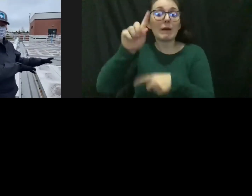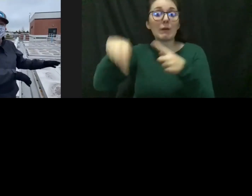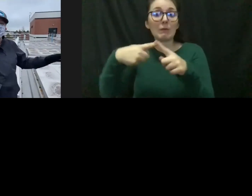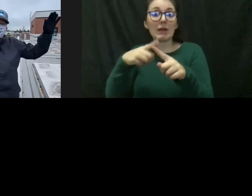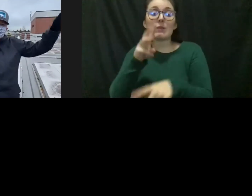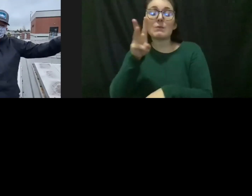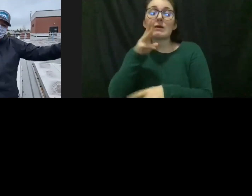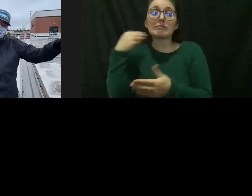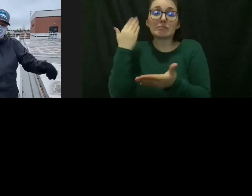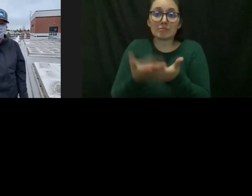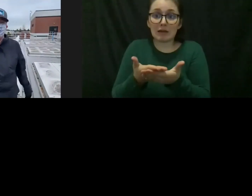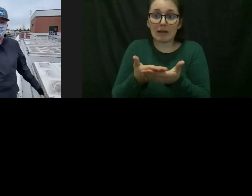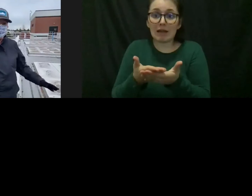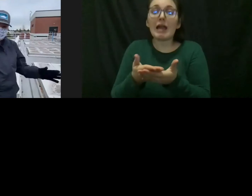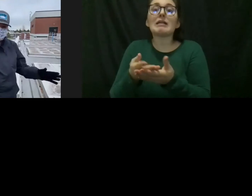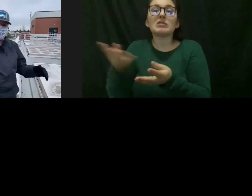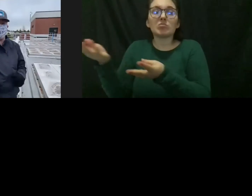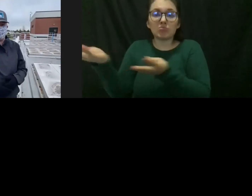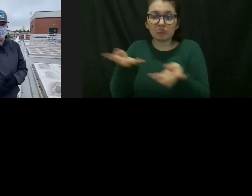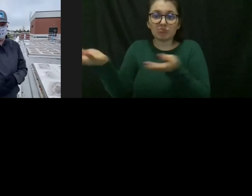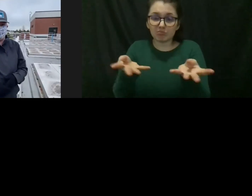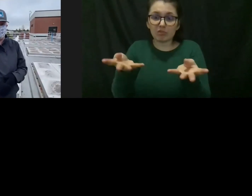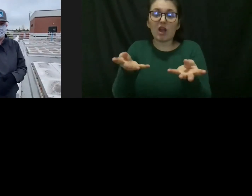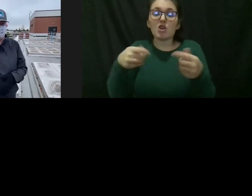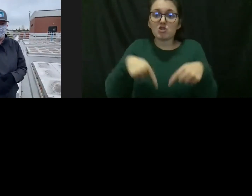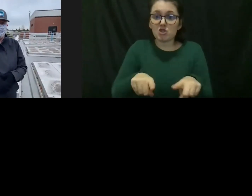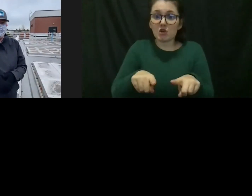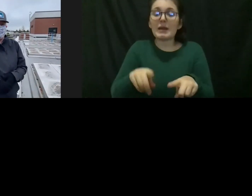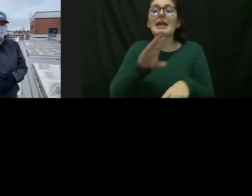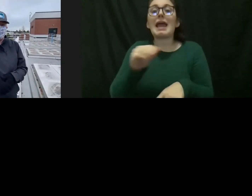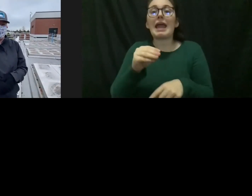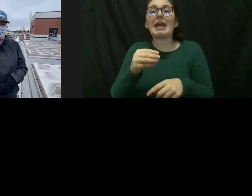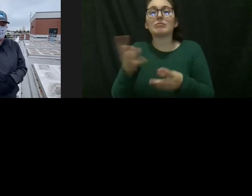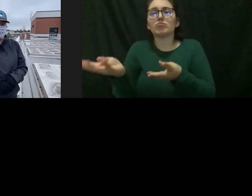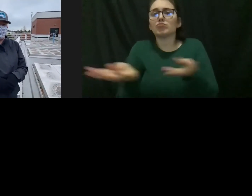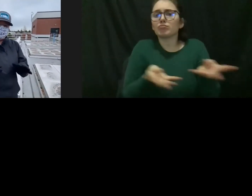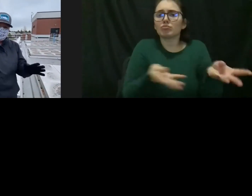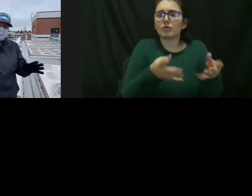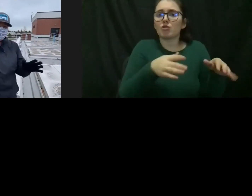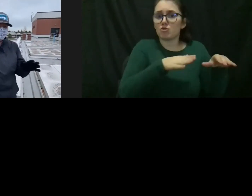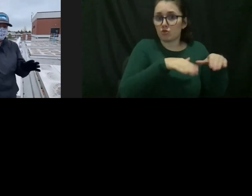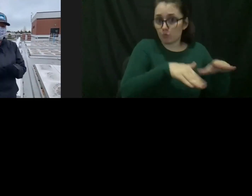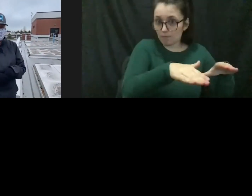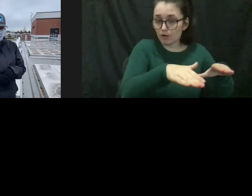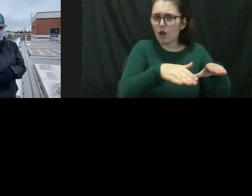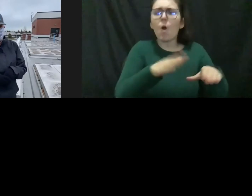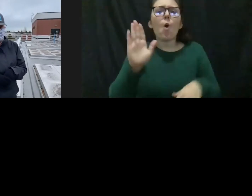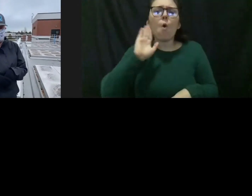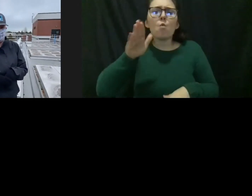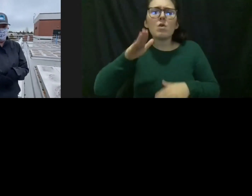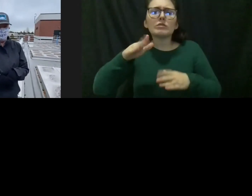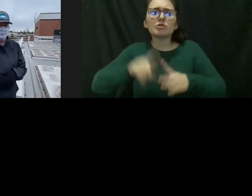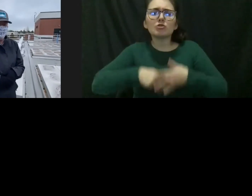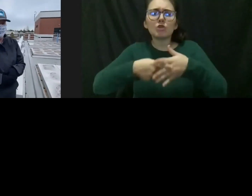in between before it exits clean into the Willamette River. So we're going to start off with a little bit of just background